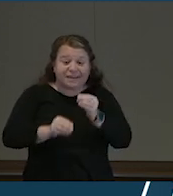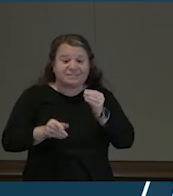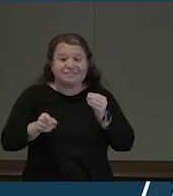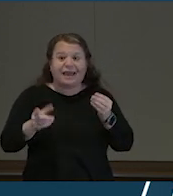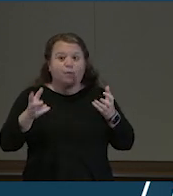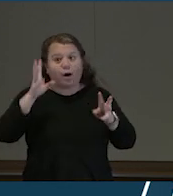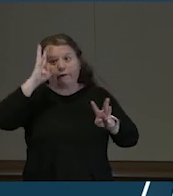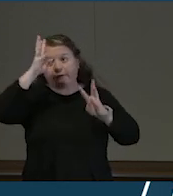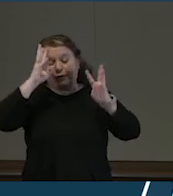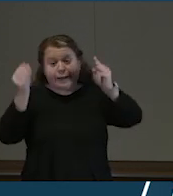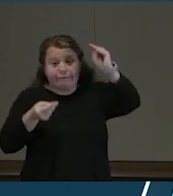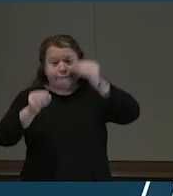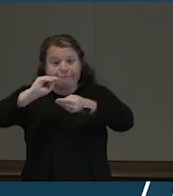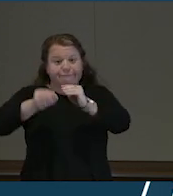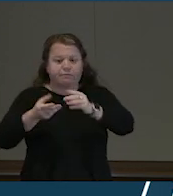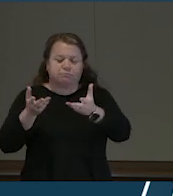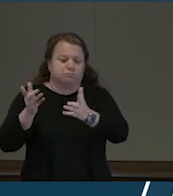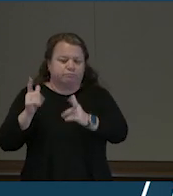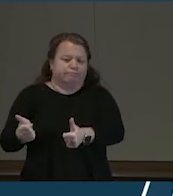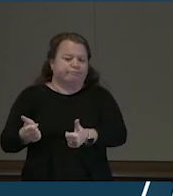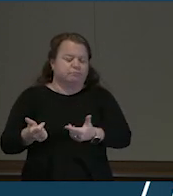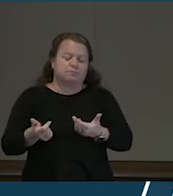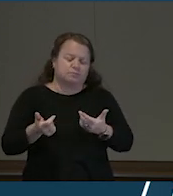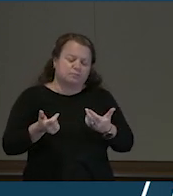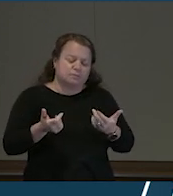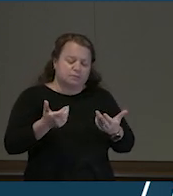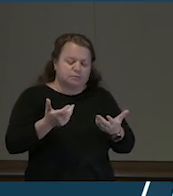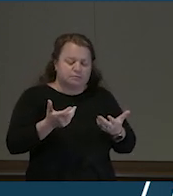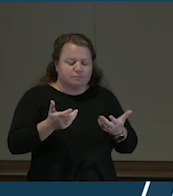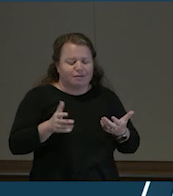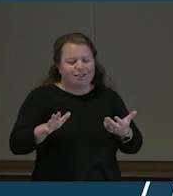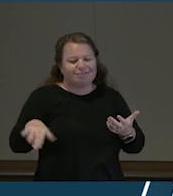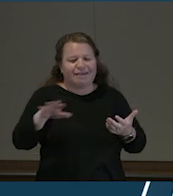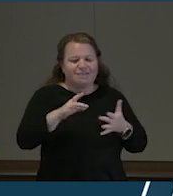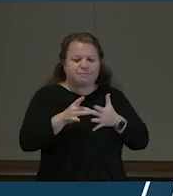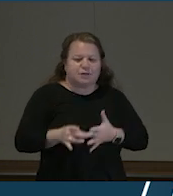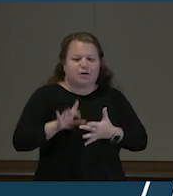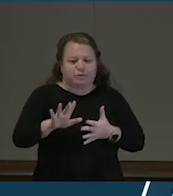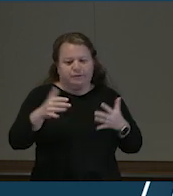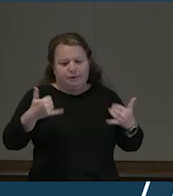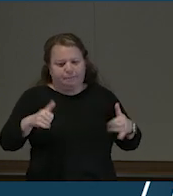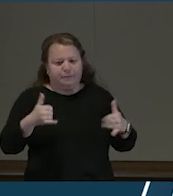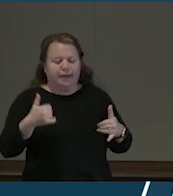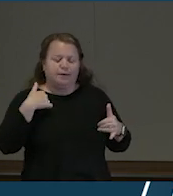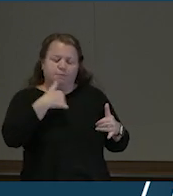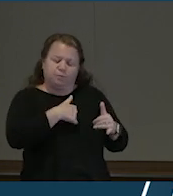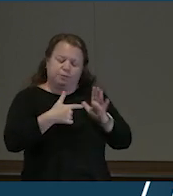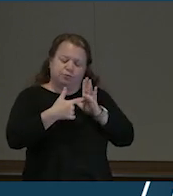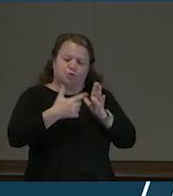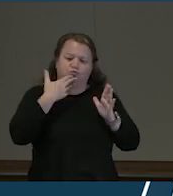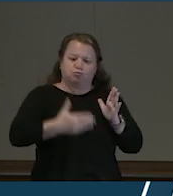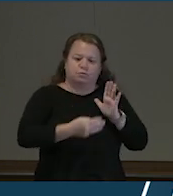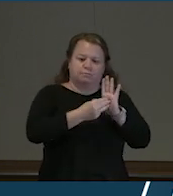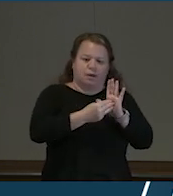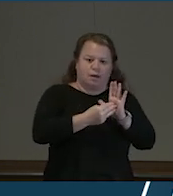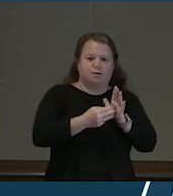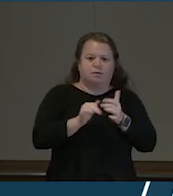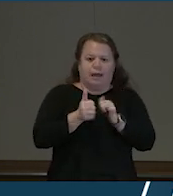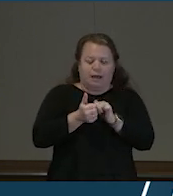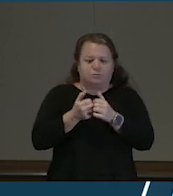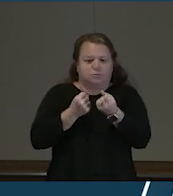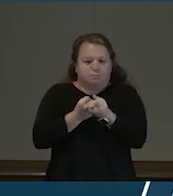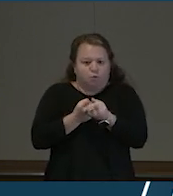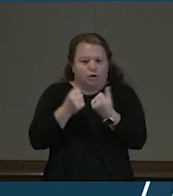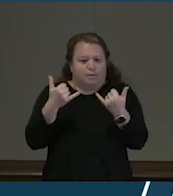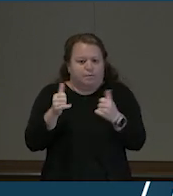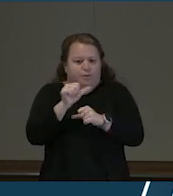creative. Right? So child-directed play gives us the opportunity to be a role model on what it looks like to play with others and be supportive